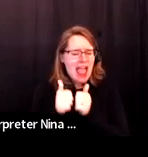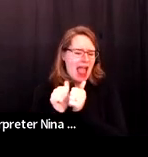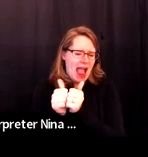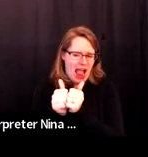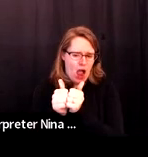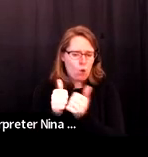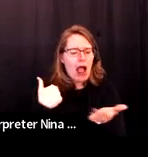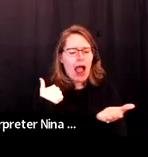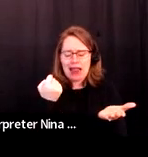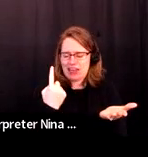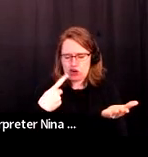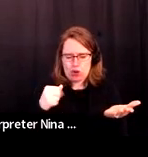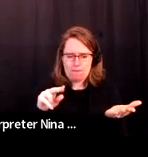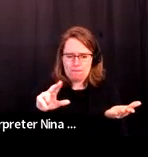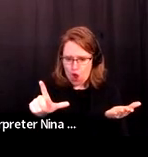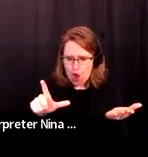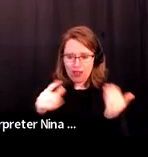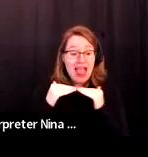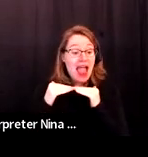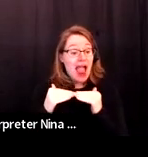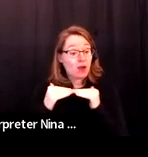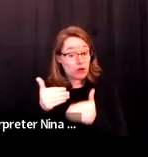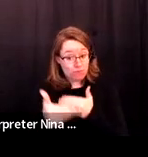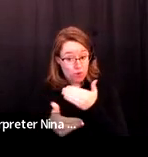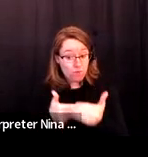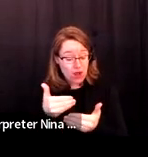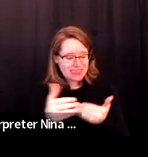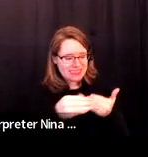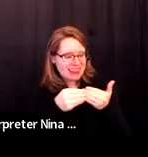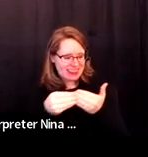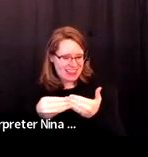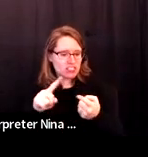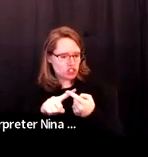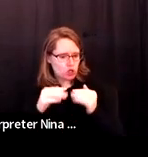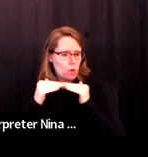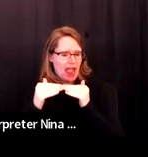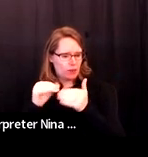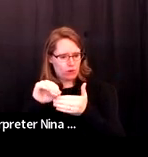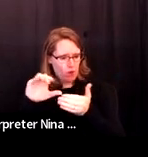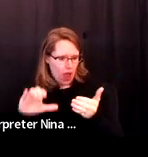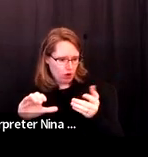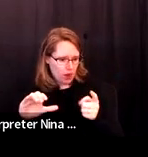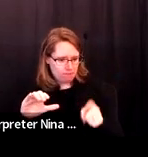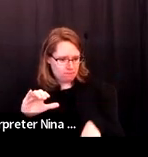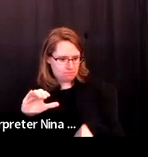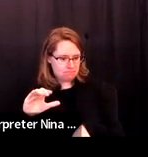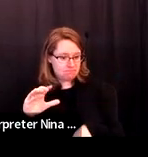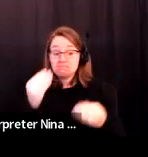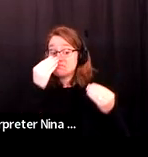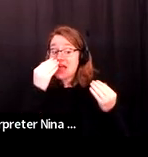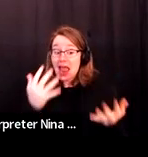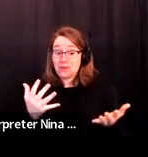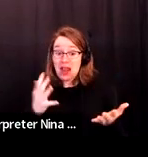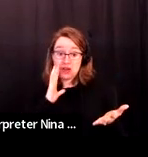because there's something about equitable process that leads to equitable outcome. And if you do not, I don't care what you intend, if